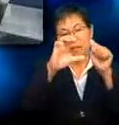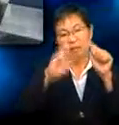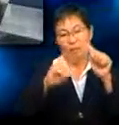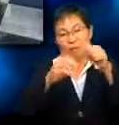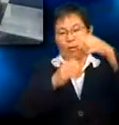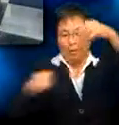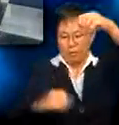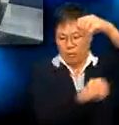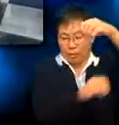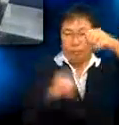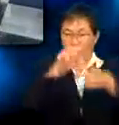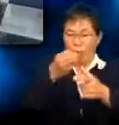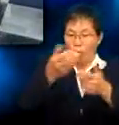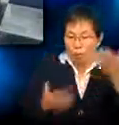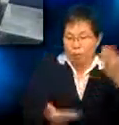or perhaps a